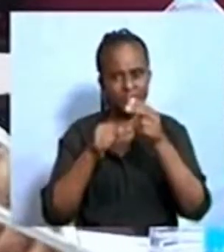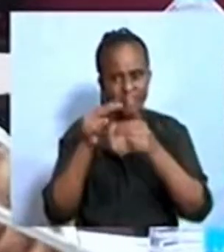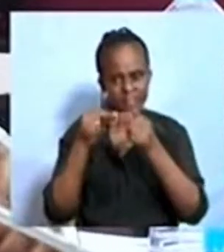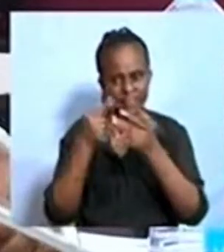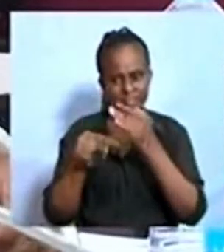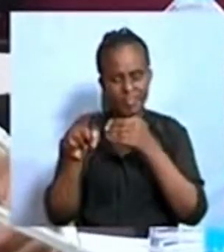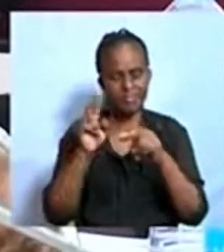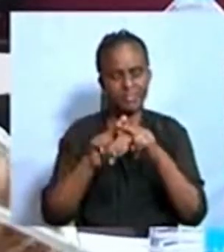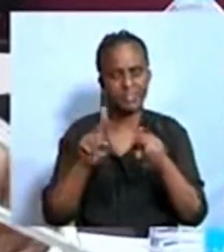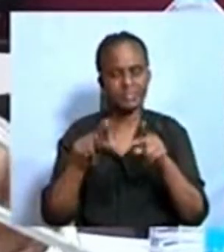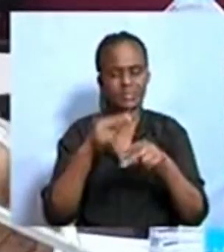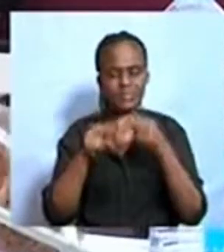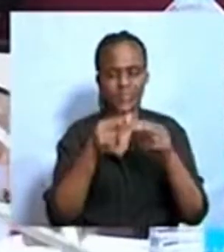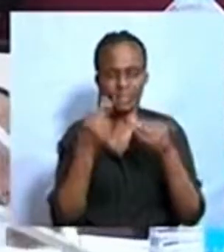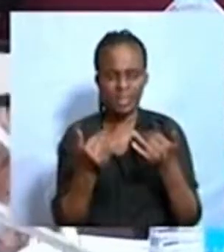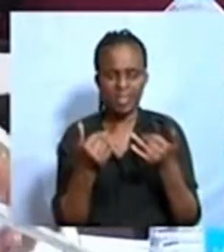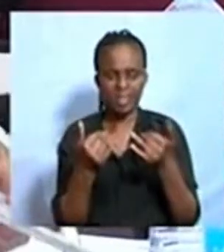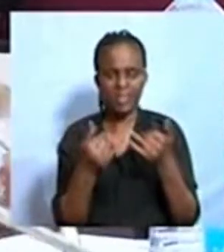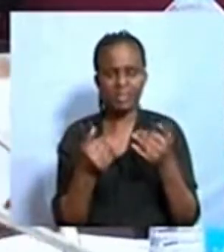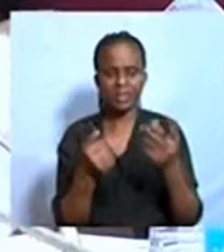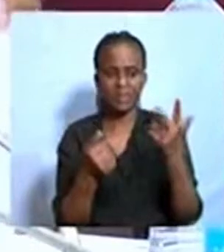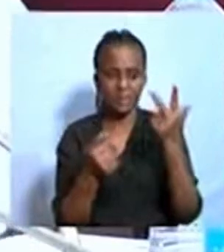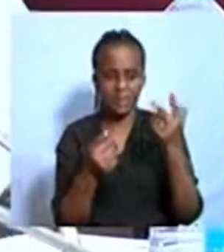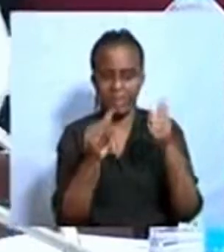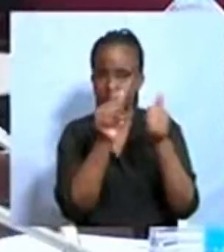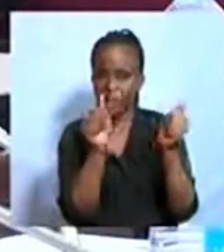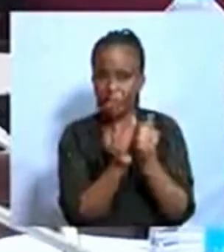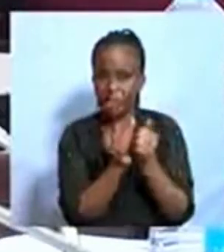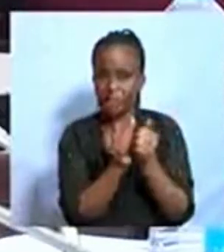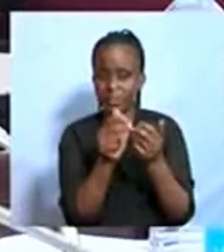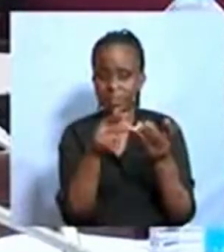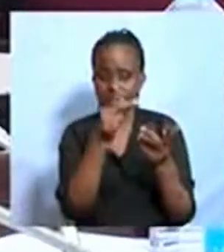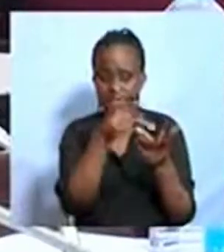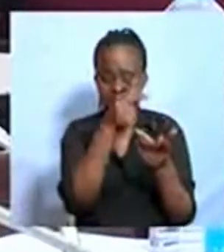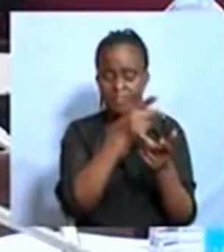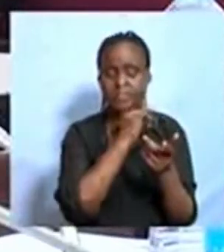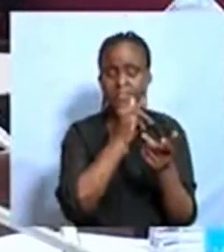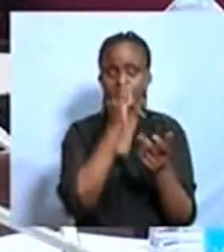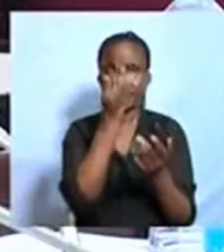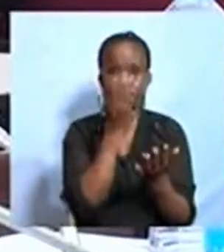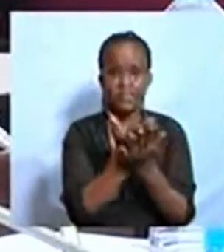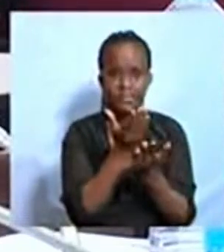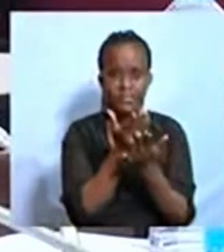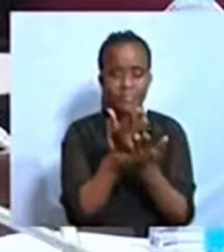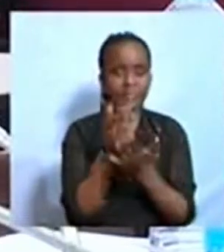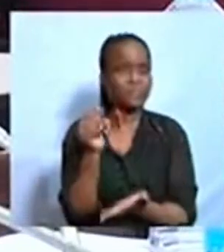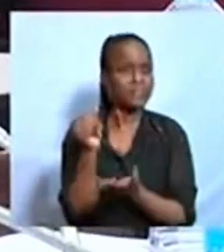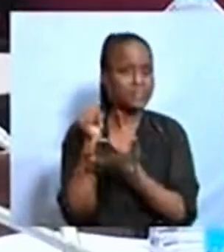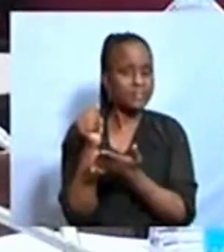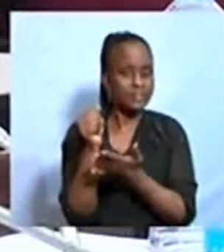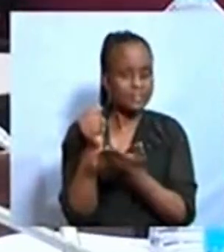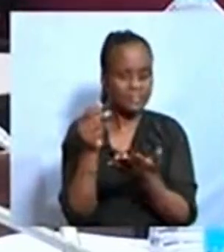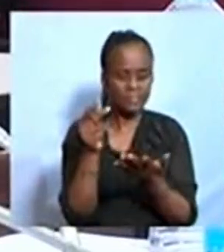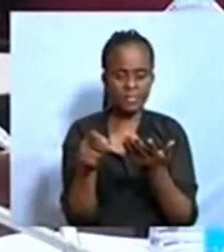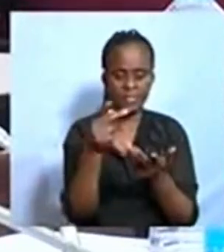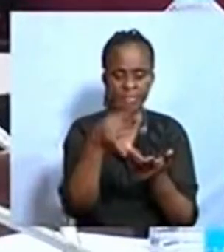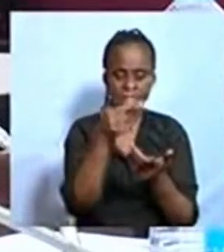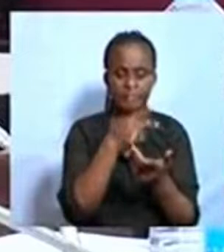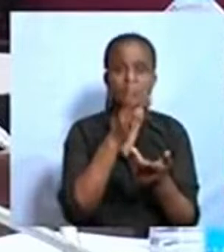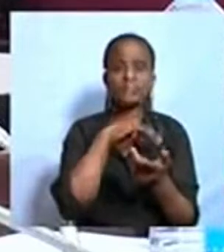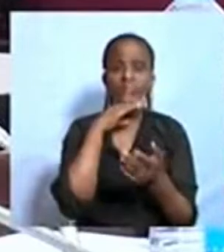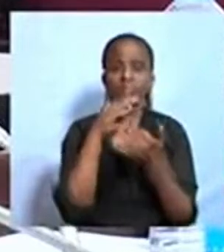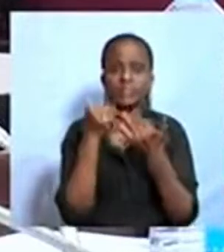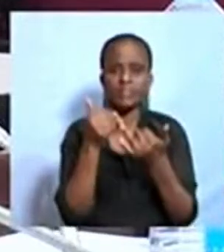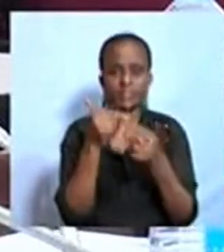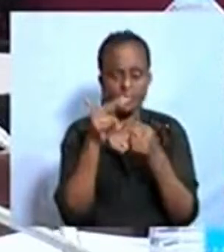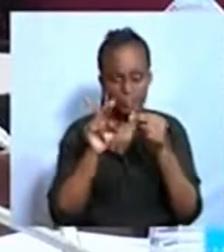Chair? What it means is that if the 3 areas that have not been prioritized by the proposed budget are prioritized enough,